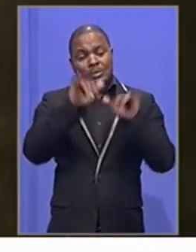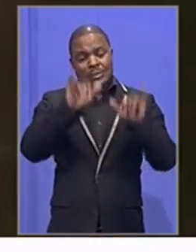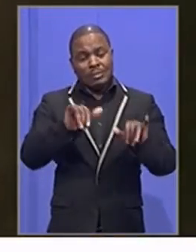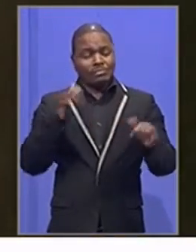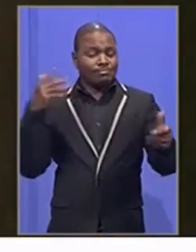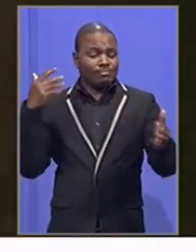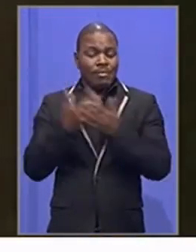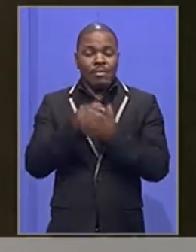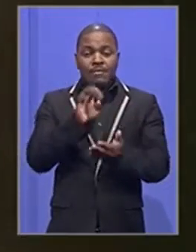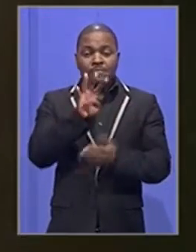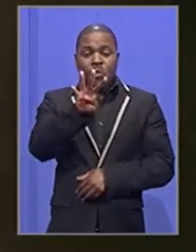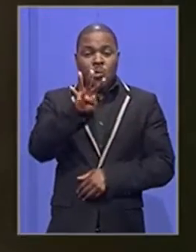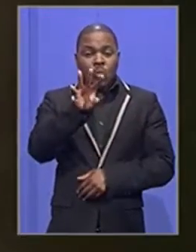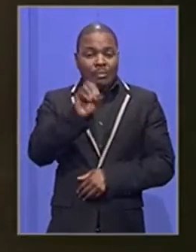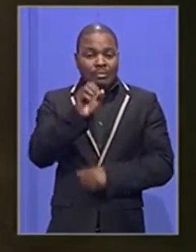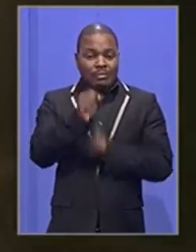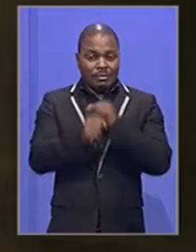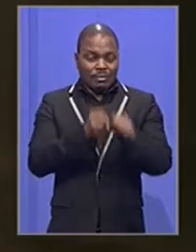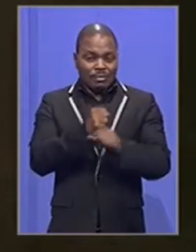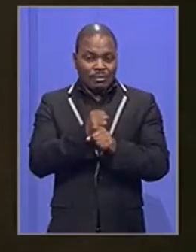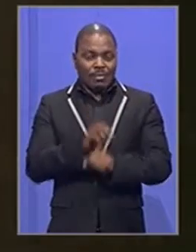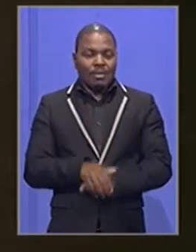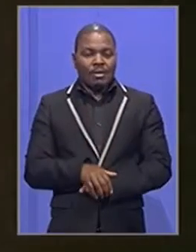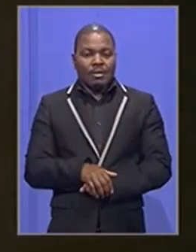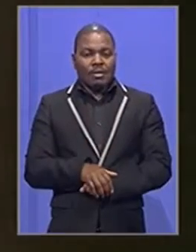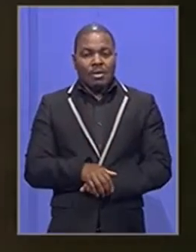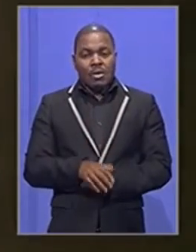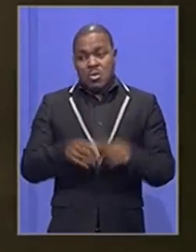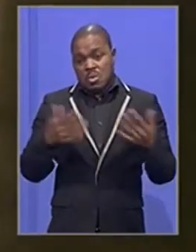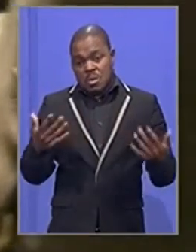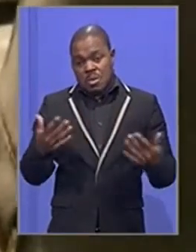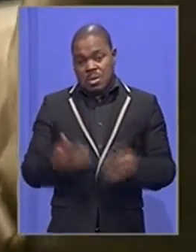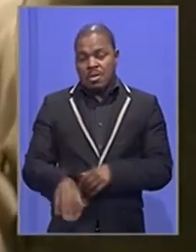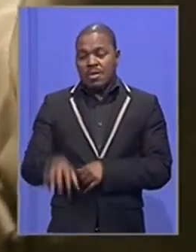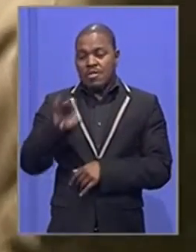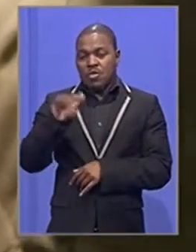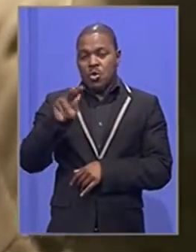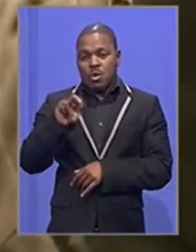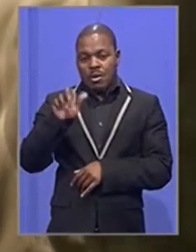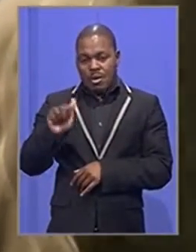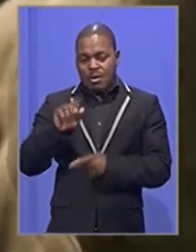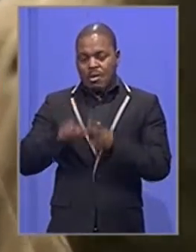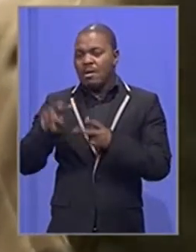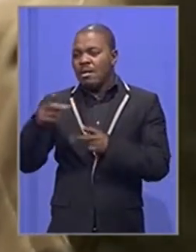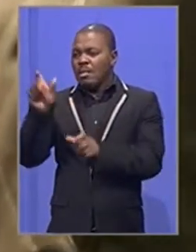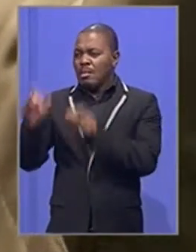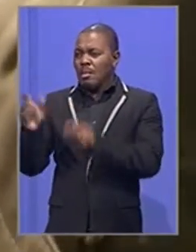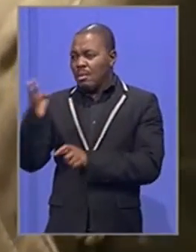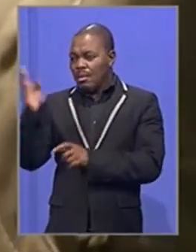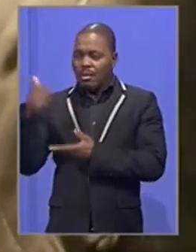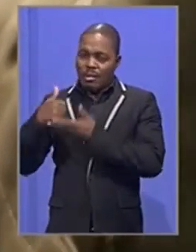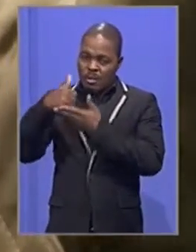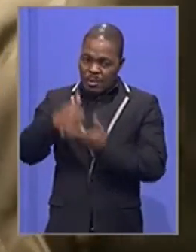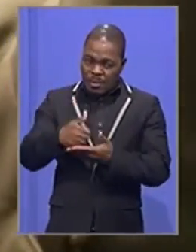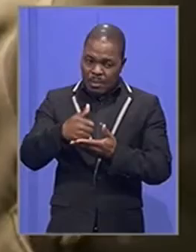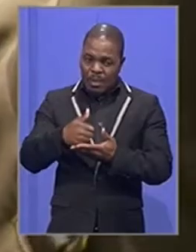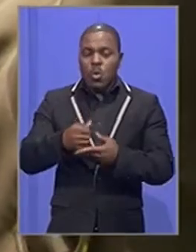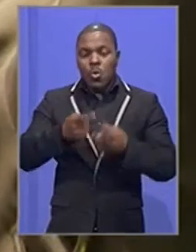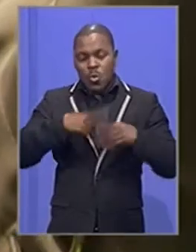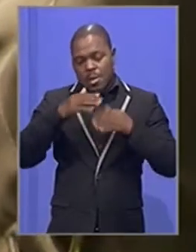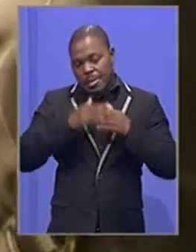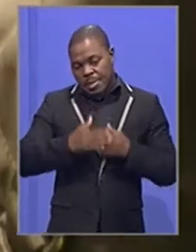40 years. Now, with the help of Fiona and other comrades, we are